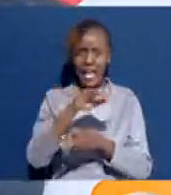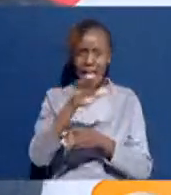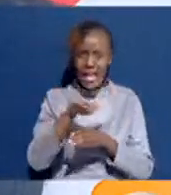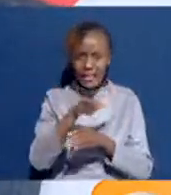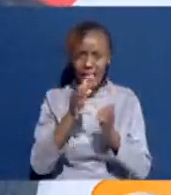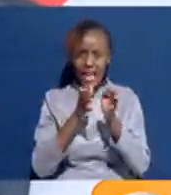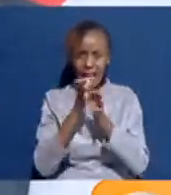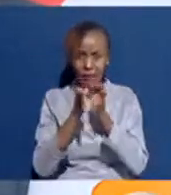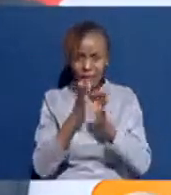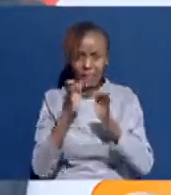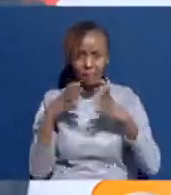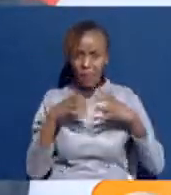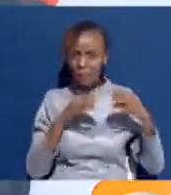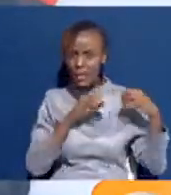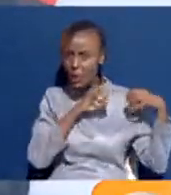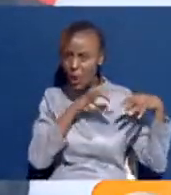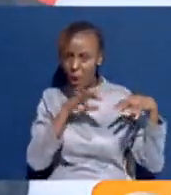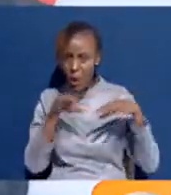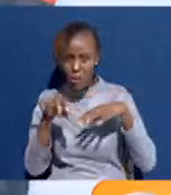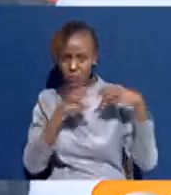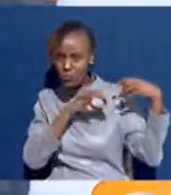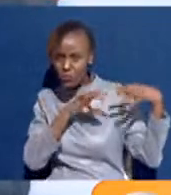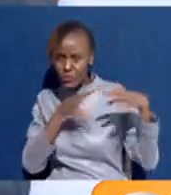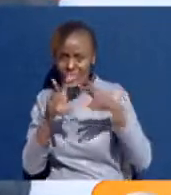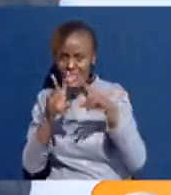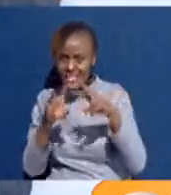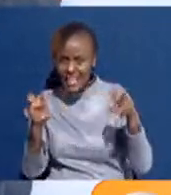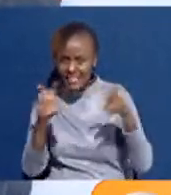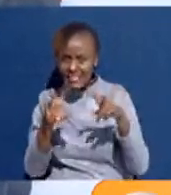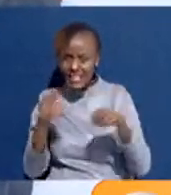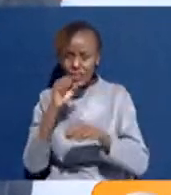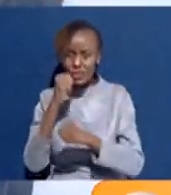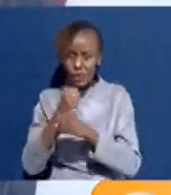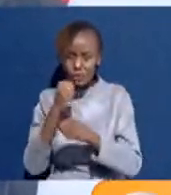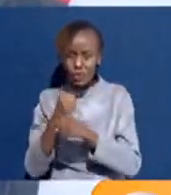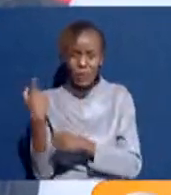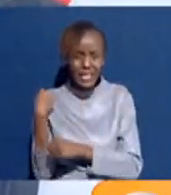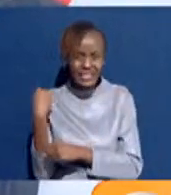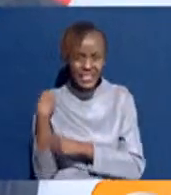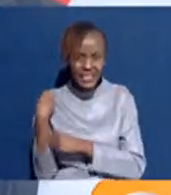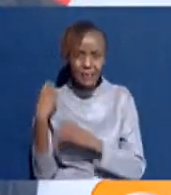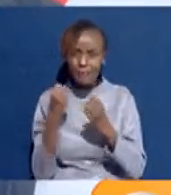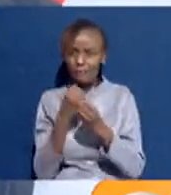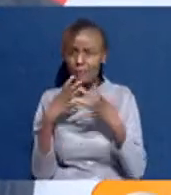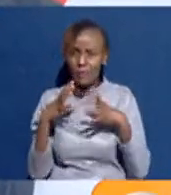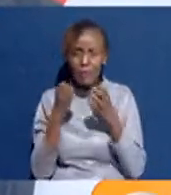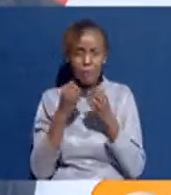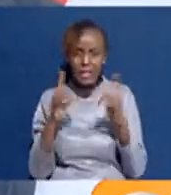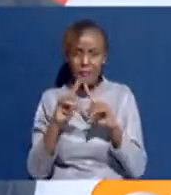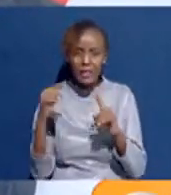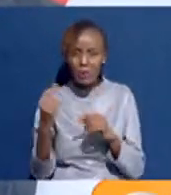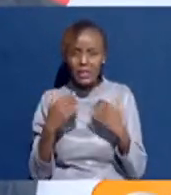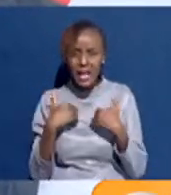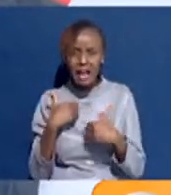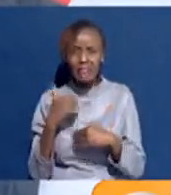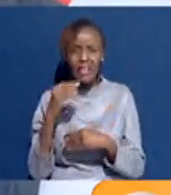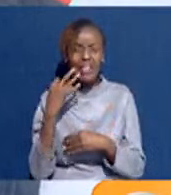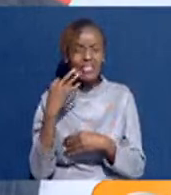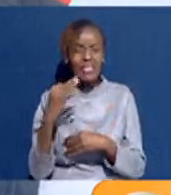thousands who came looking for only 350 jobs. So we know this is a time